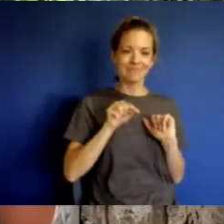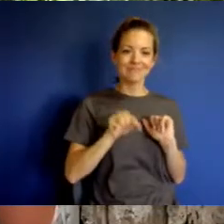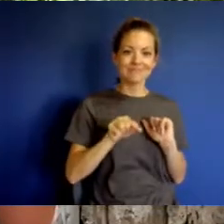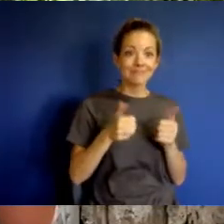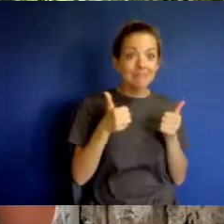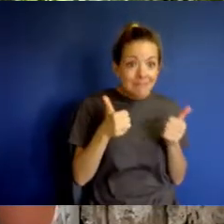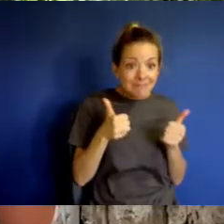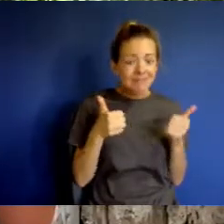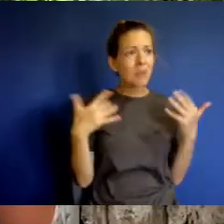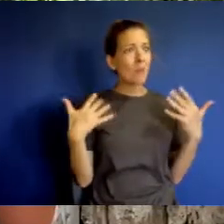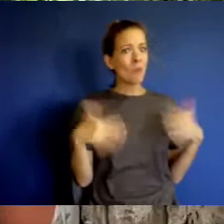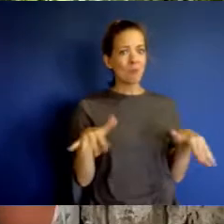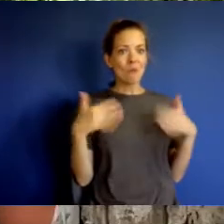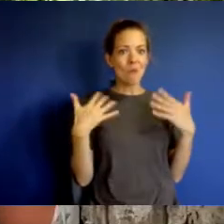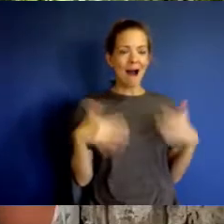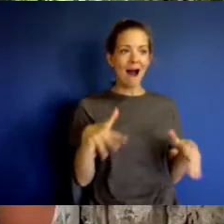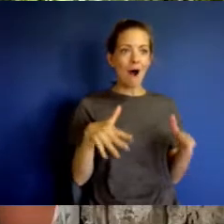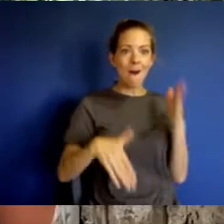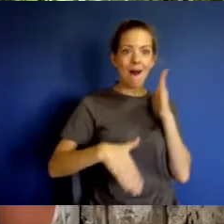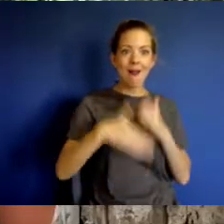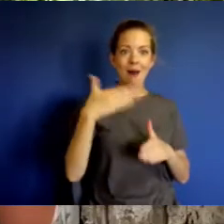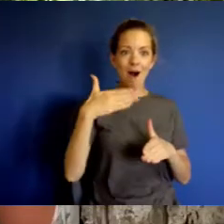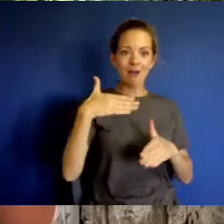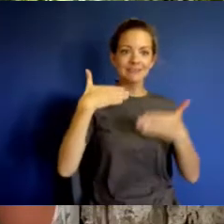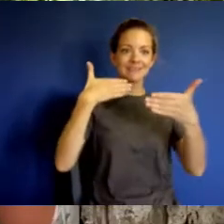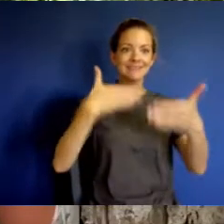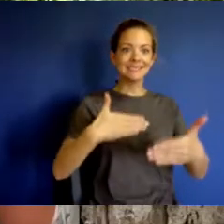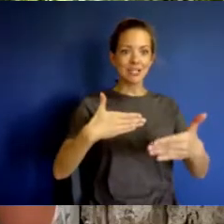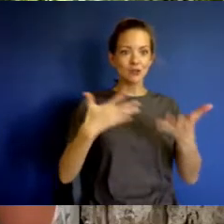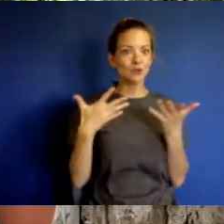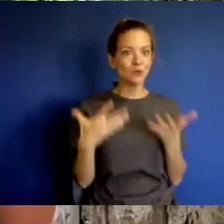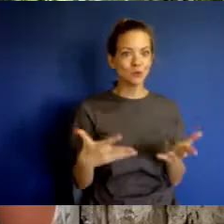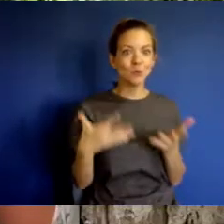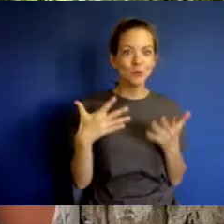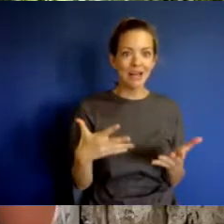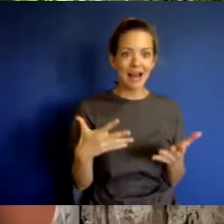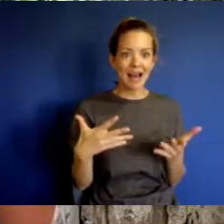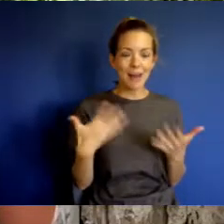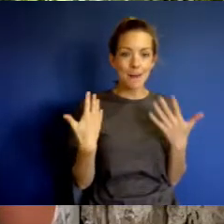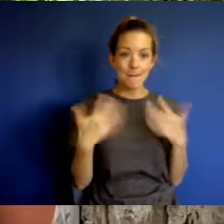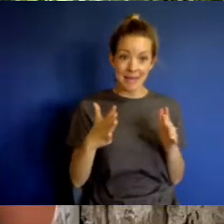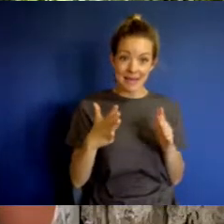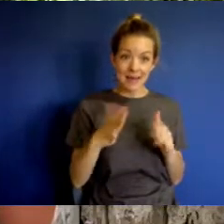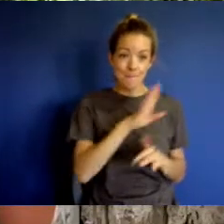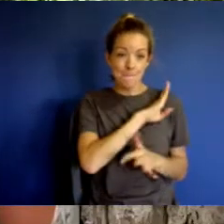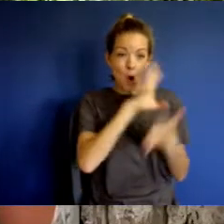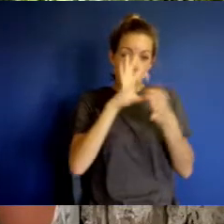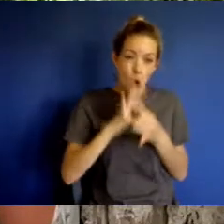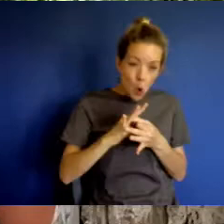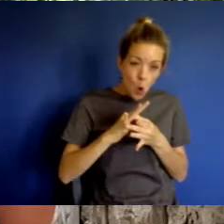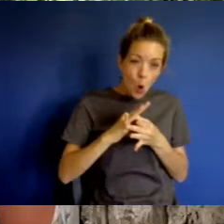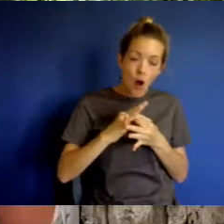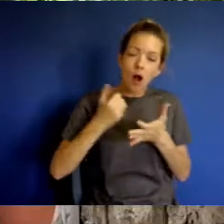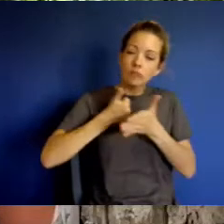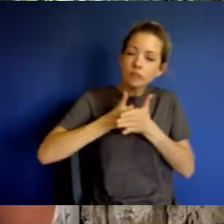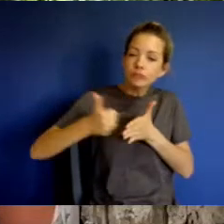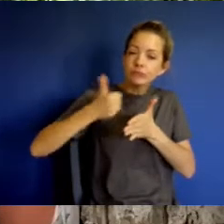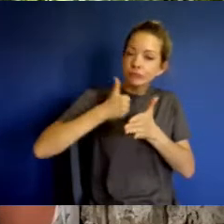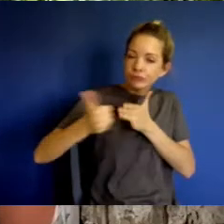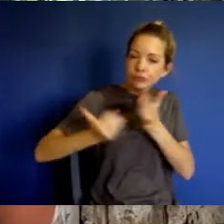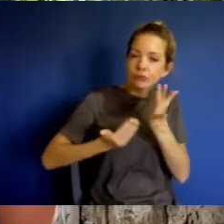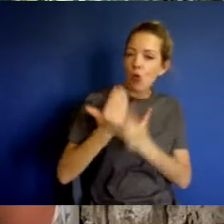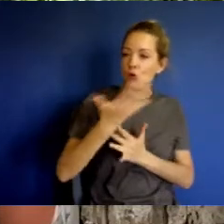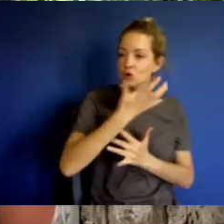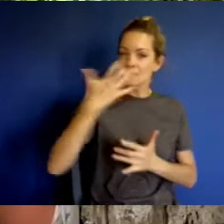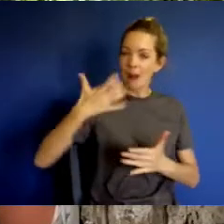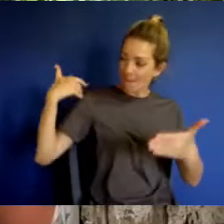the last session of the season, which is just unbelievable. Thank you so much to you all